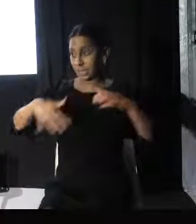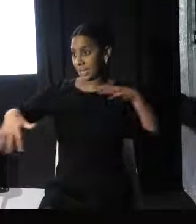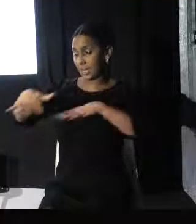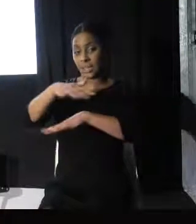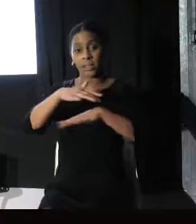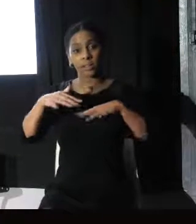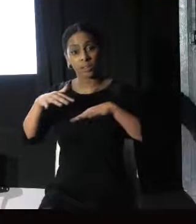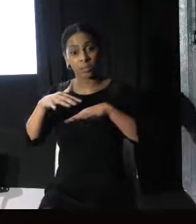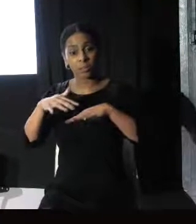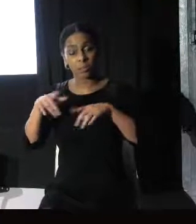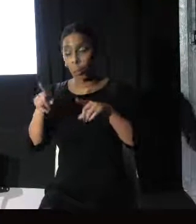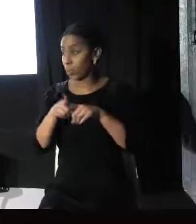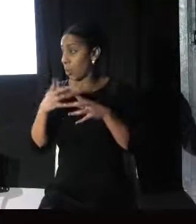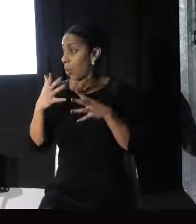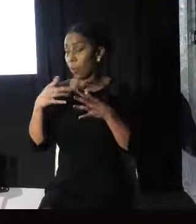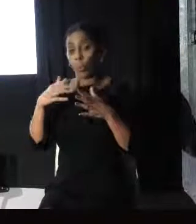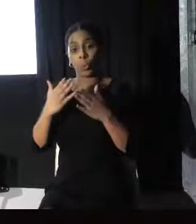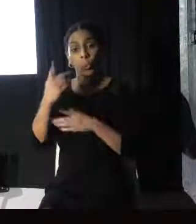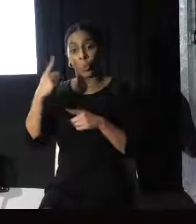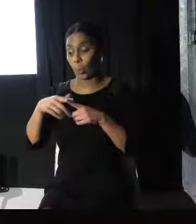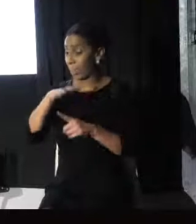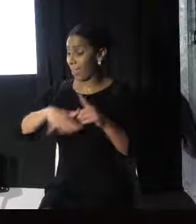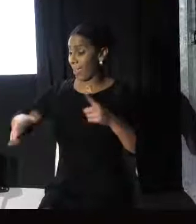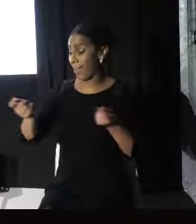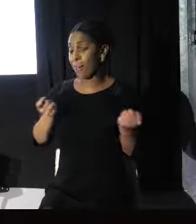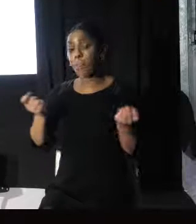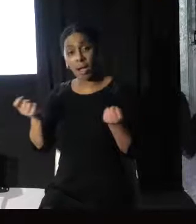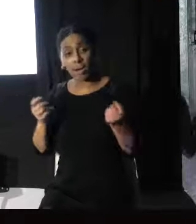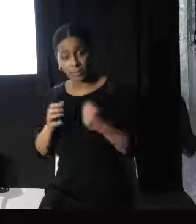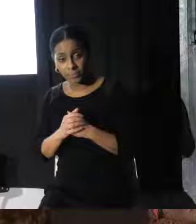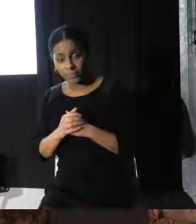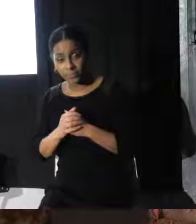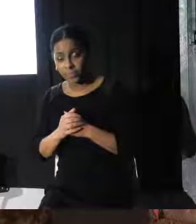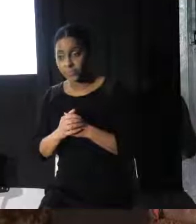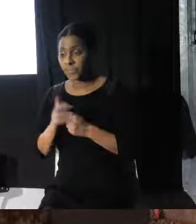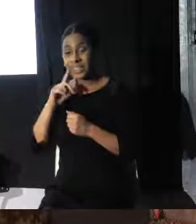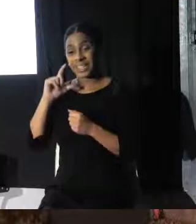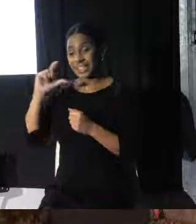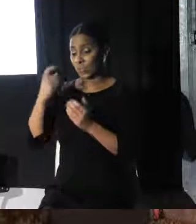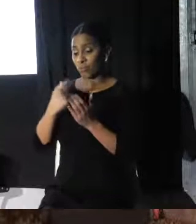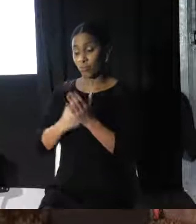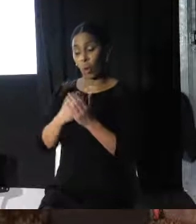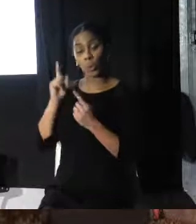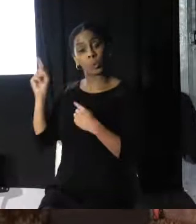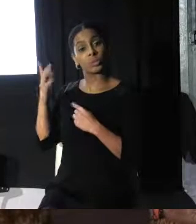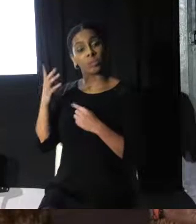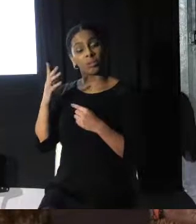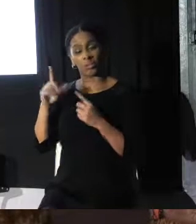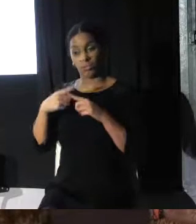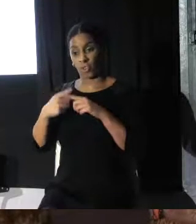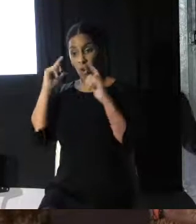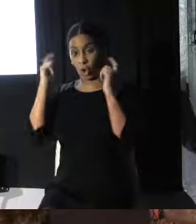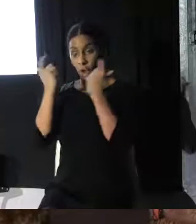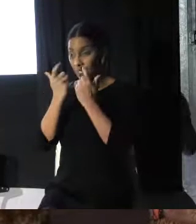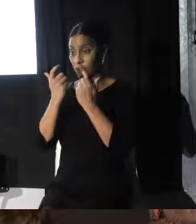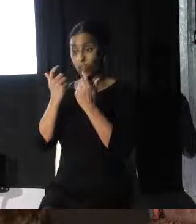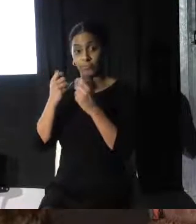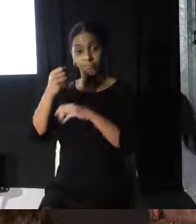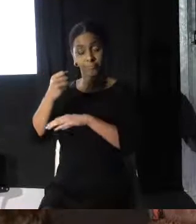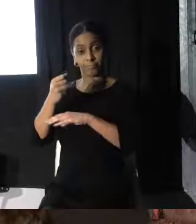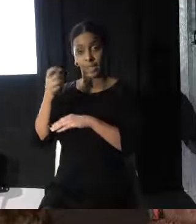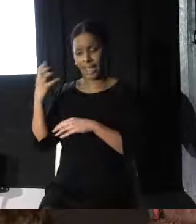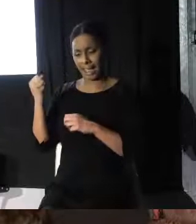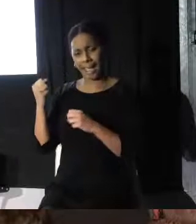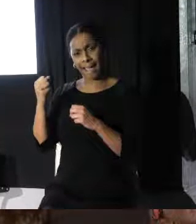margins of empire. Here is Cecil Rhodes outside Oriel College, holding in his right hand the